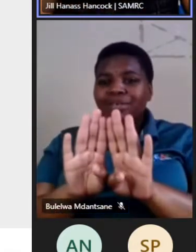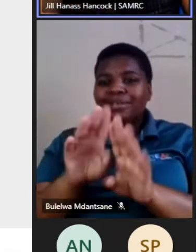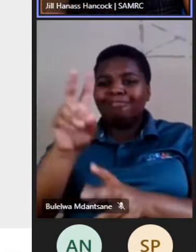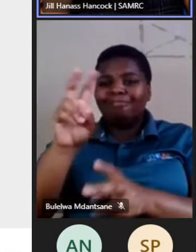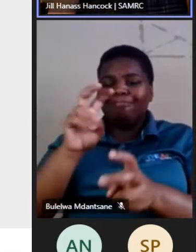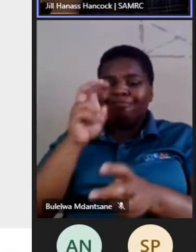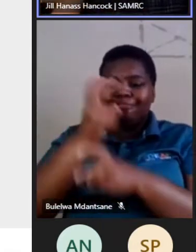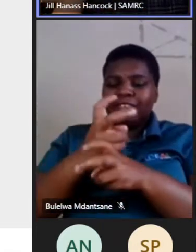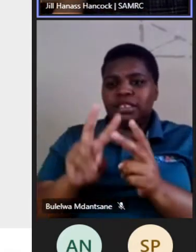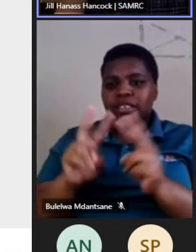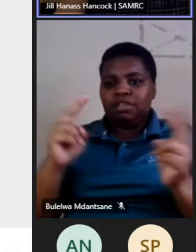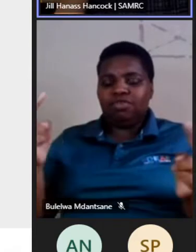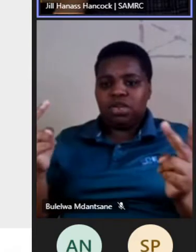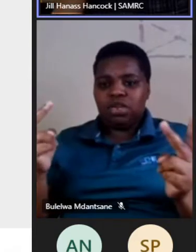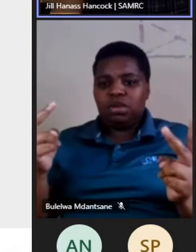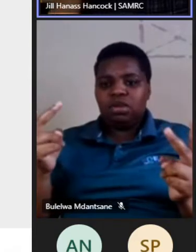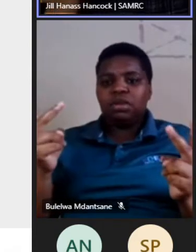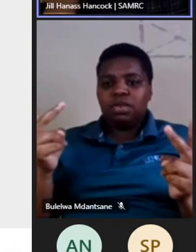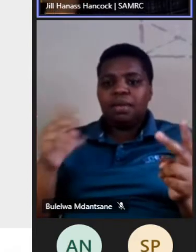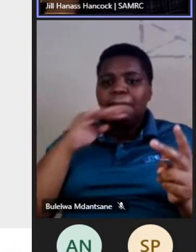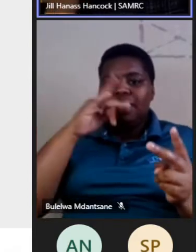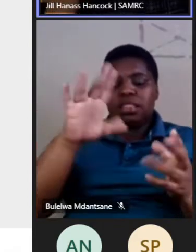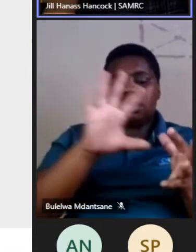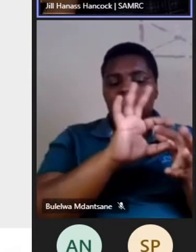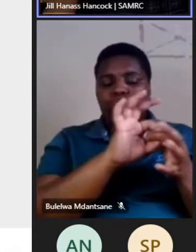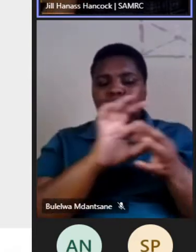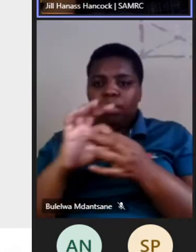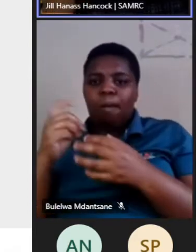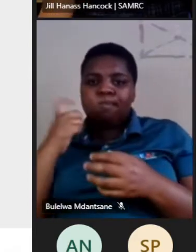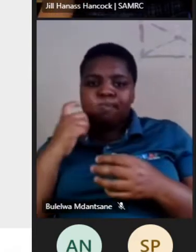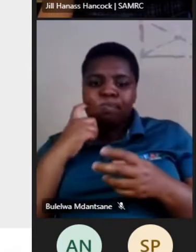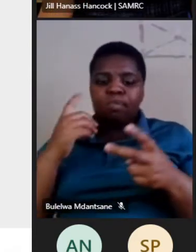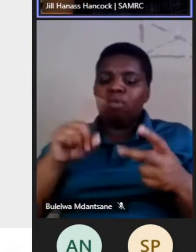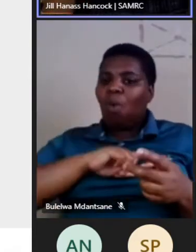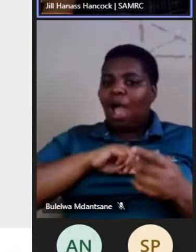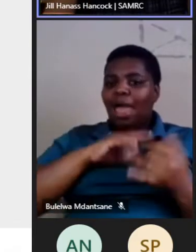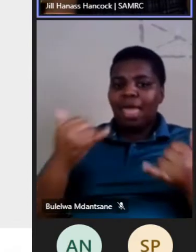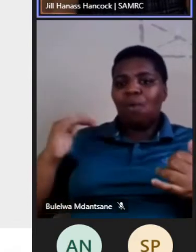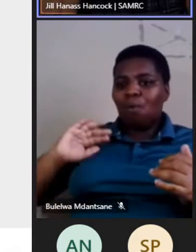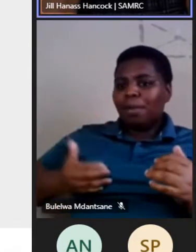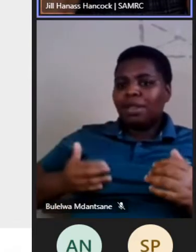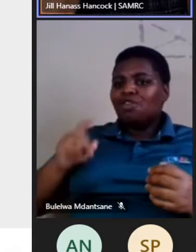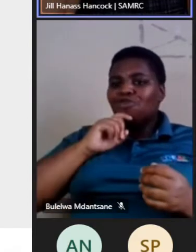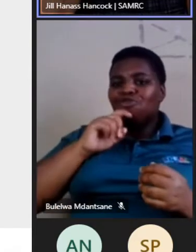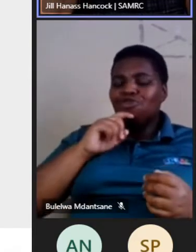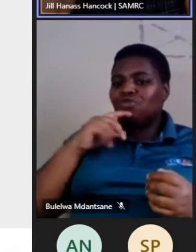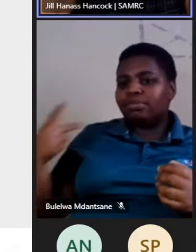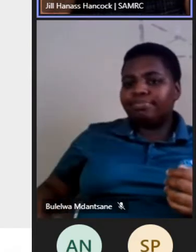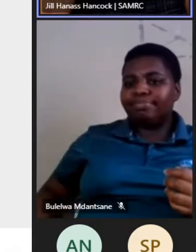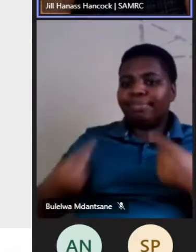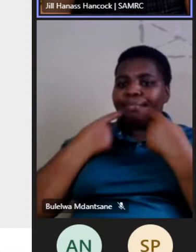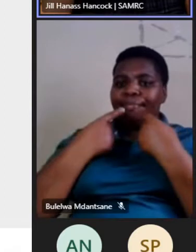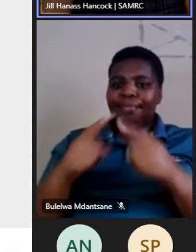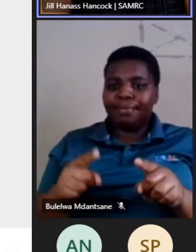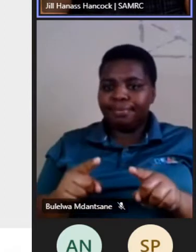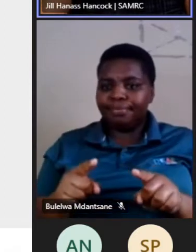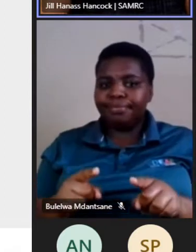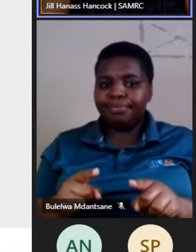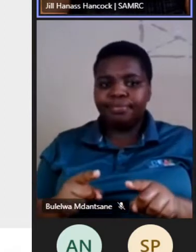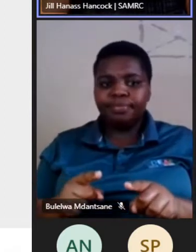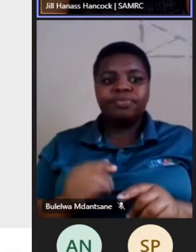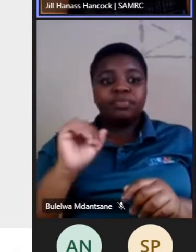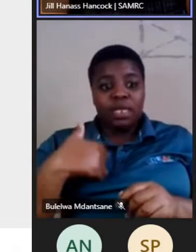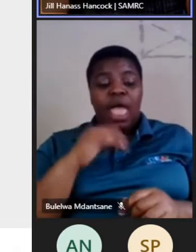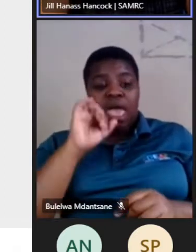is really related to pregnancy and in one case to the use of injections. So when we asked them about it, they really echoed, yes, no, I